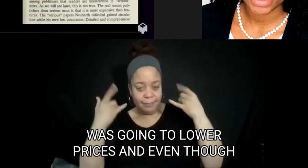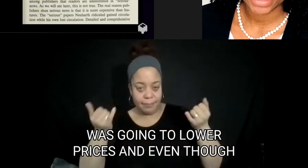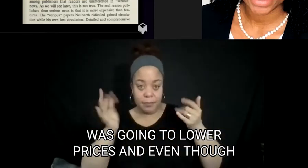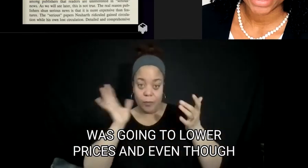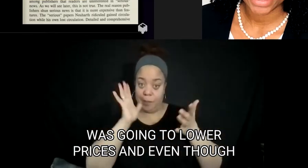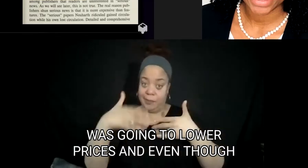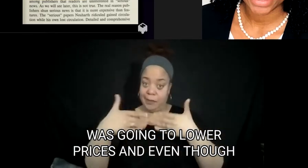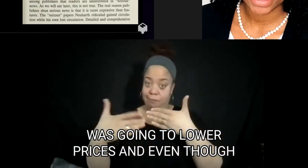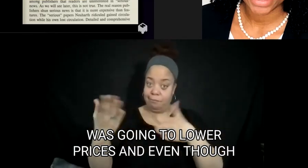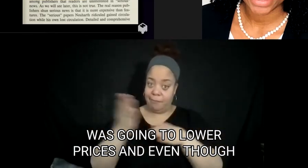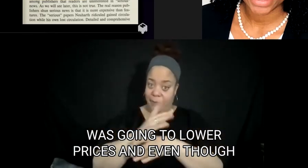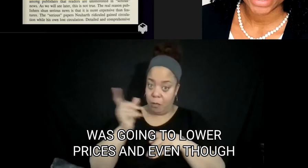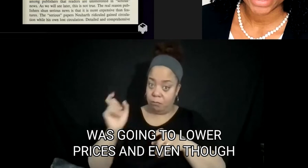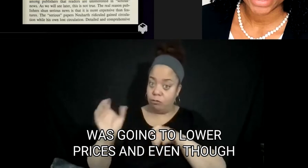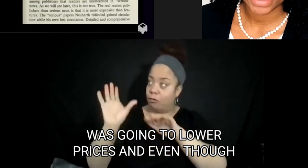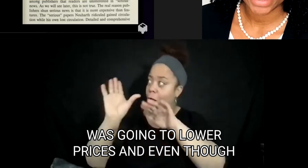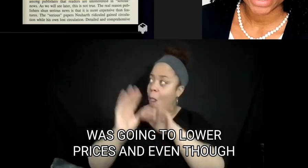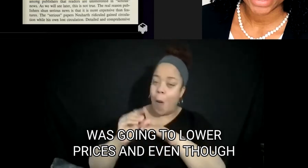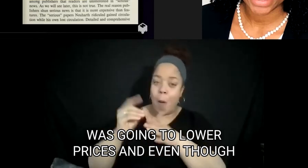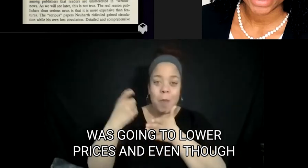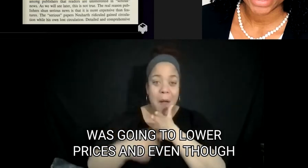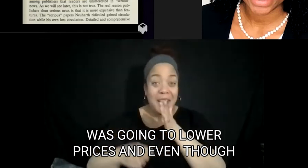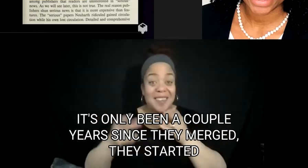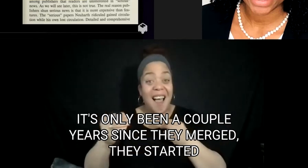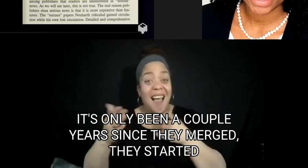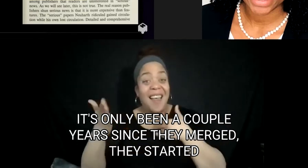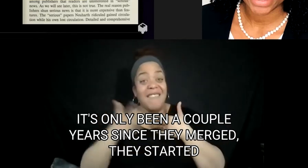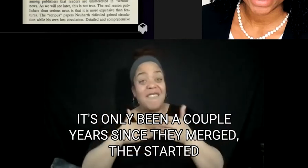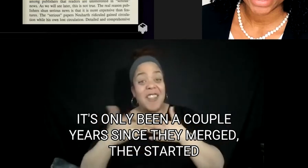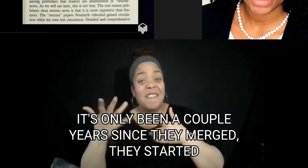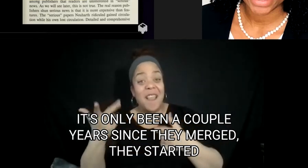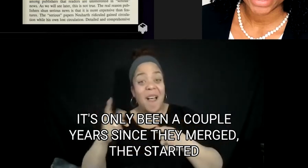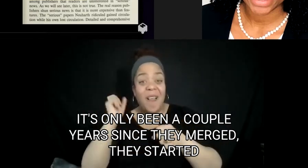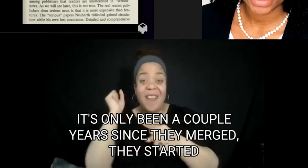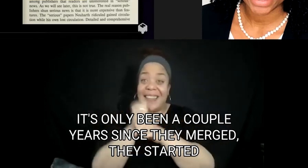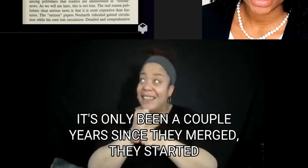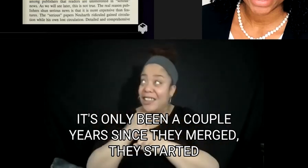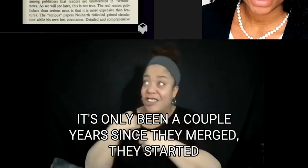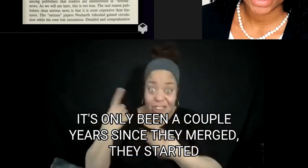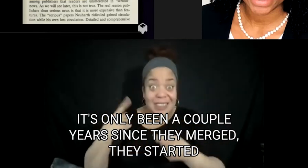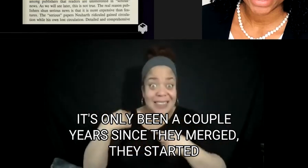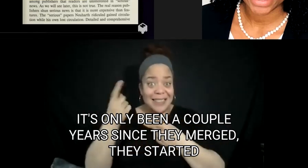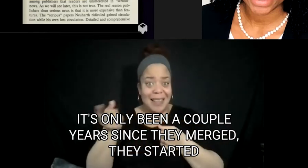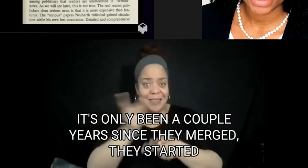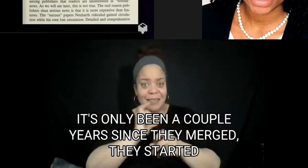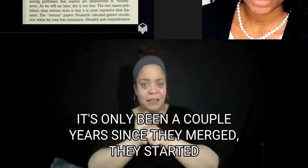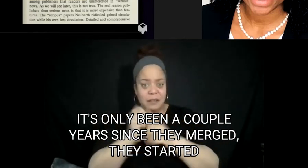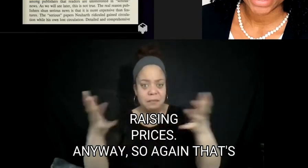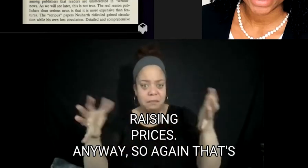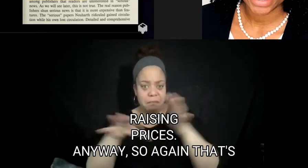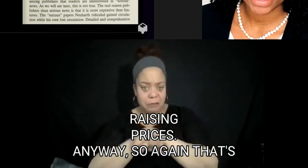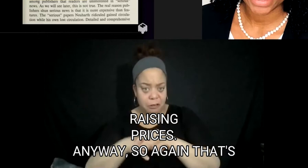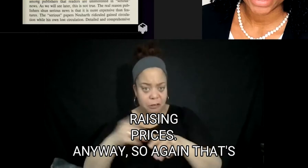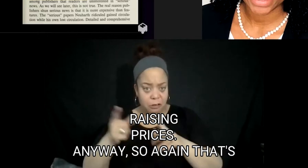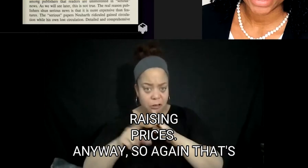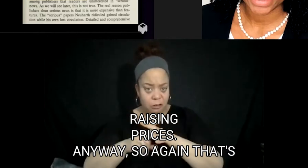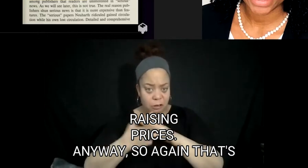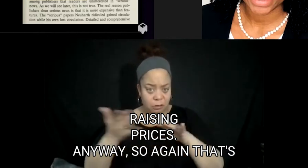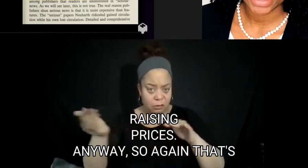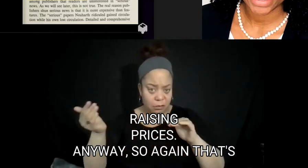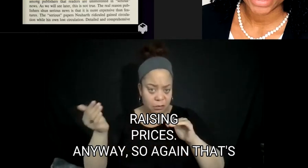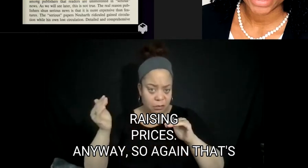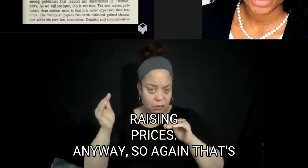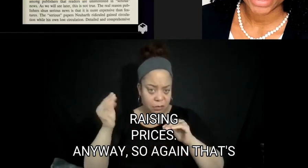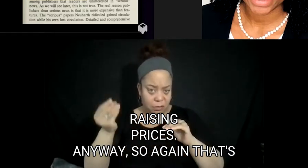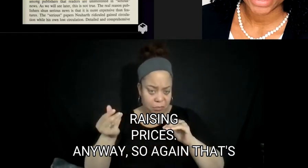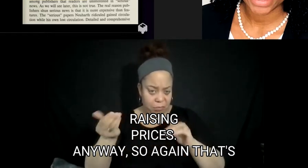merged, they've started raising prices. Anyway, so again, that's the kind of intent behind consolidation. It's to